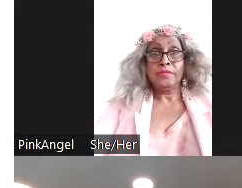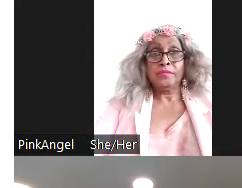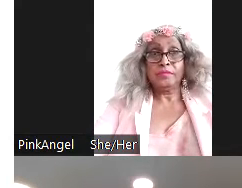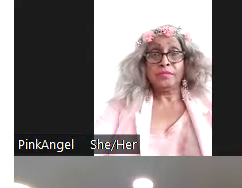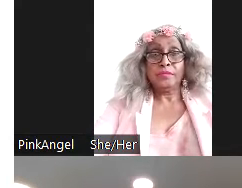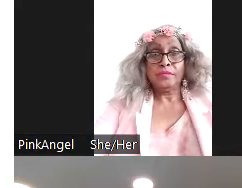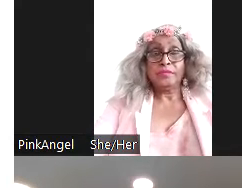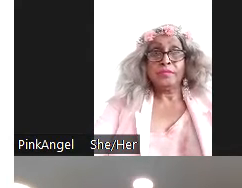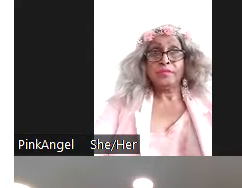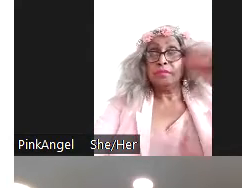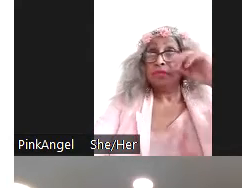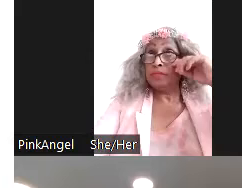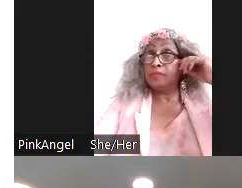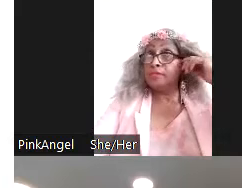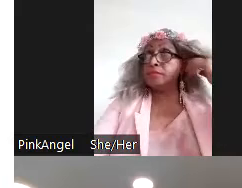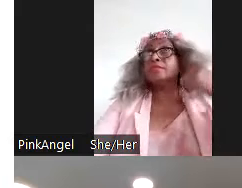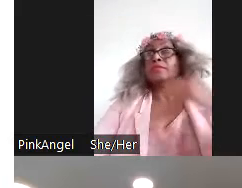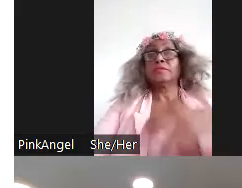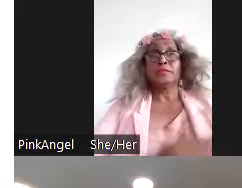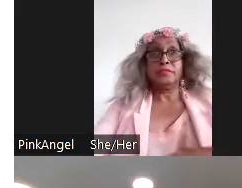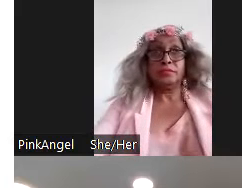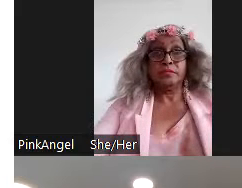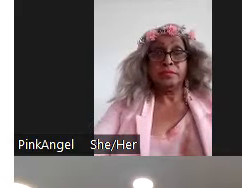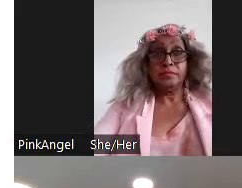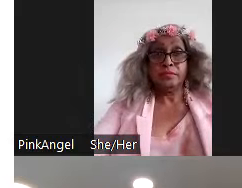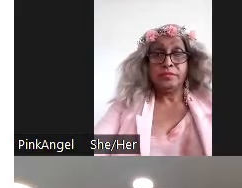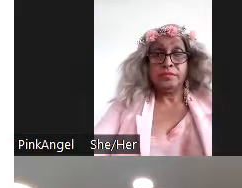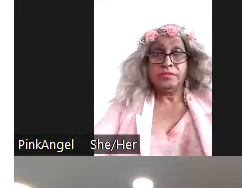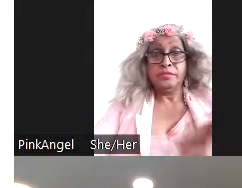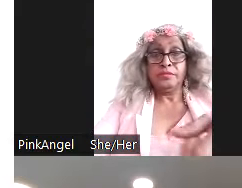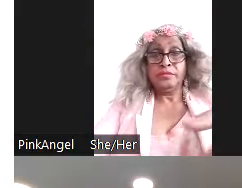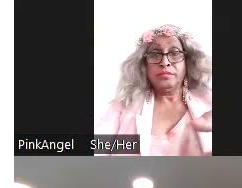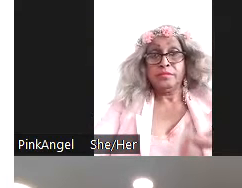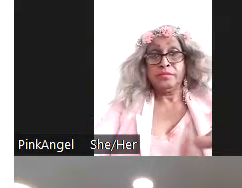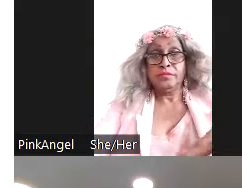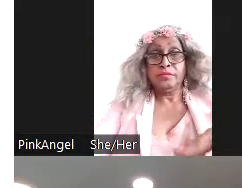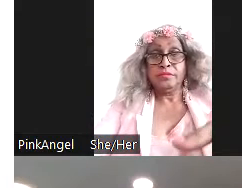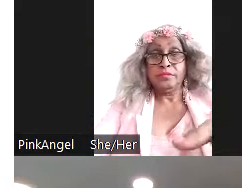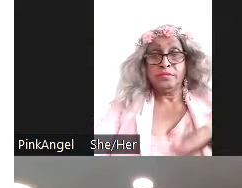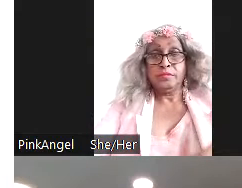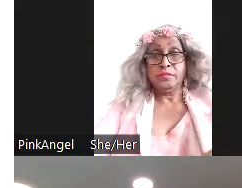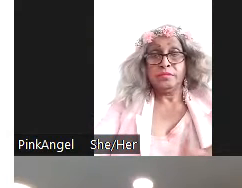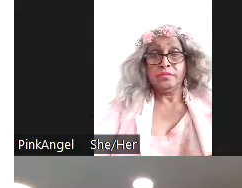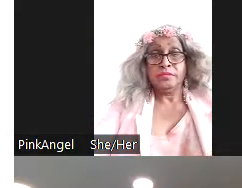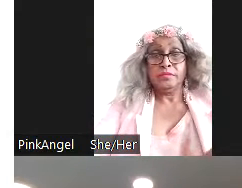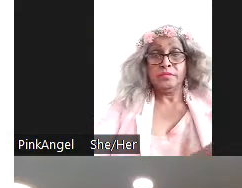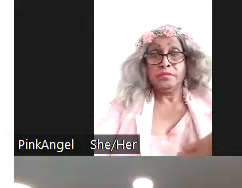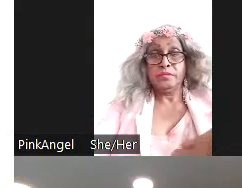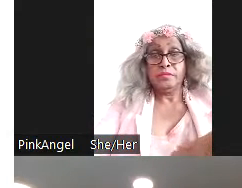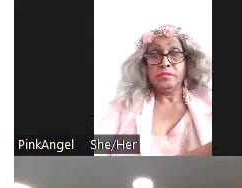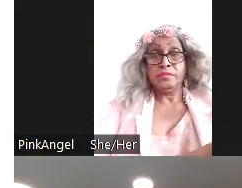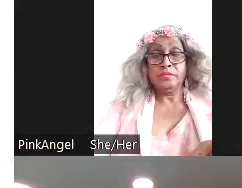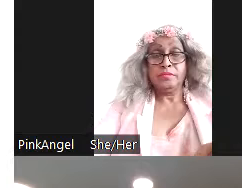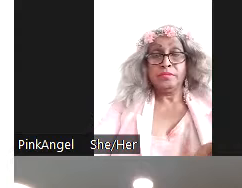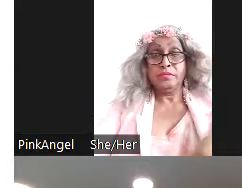more. But right now we are mainly delivering all of our education training through the online capacity through